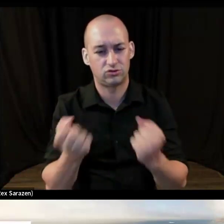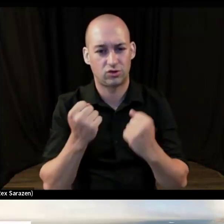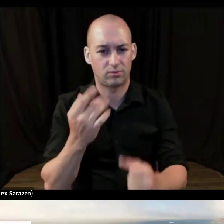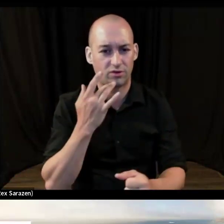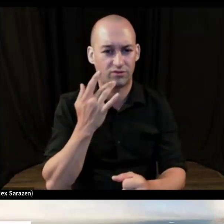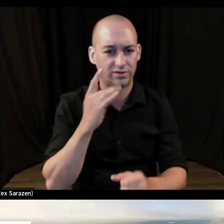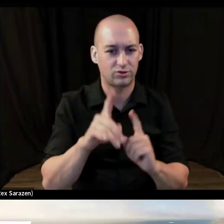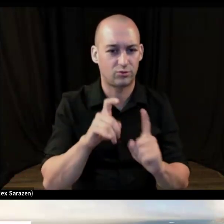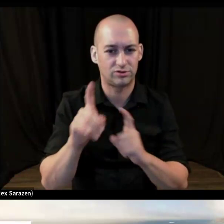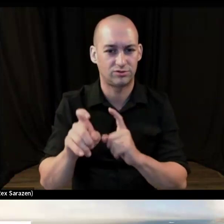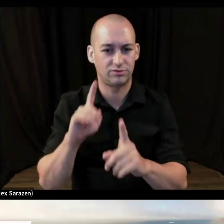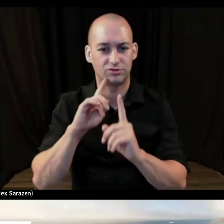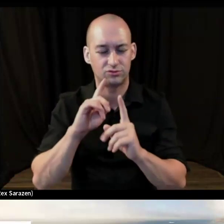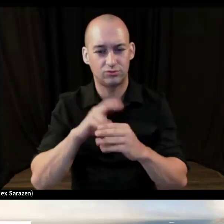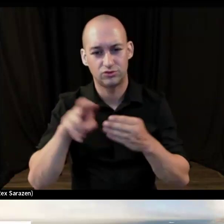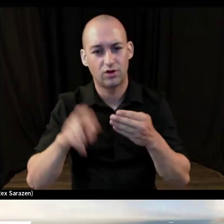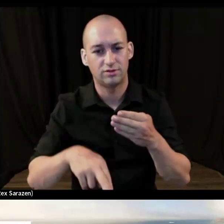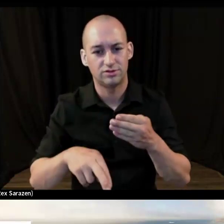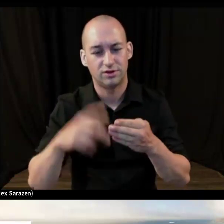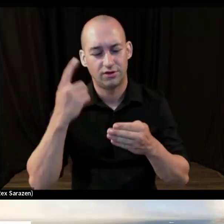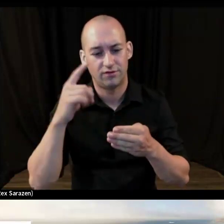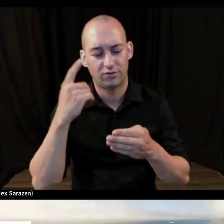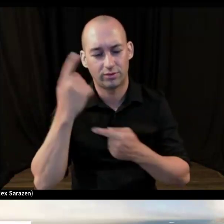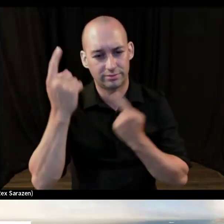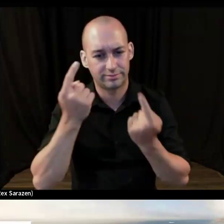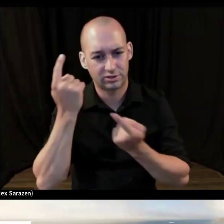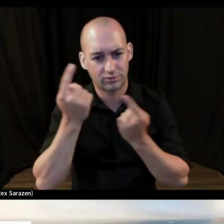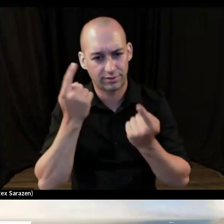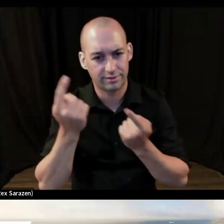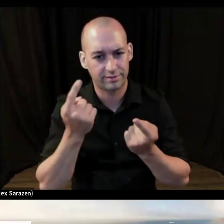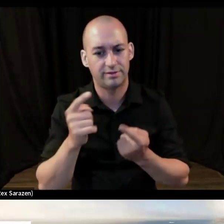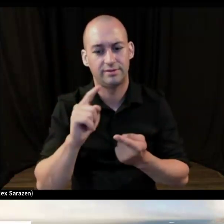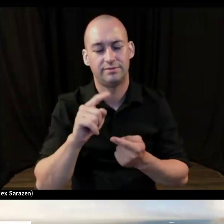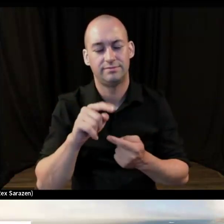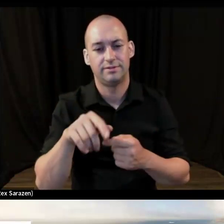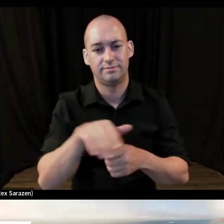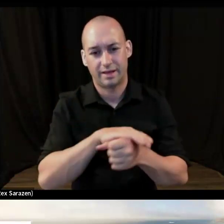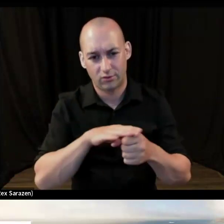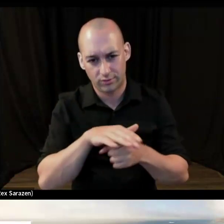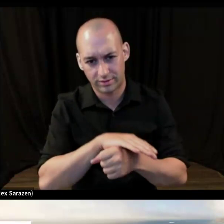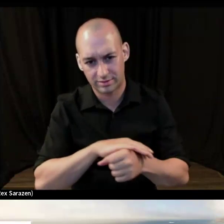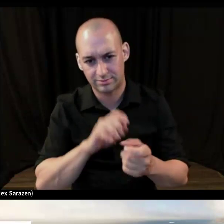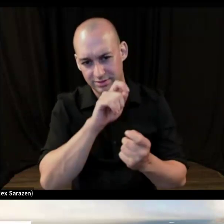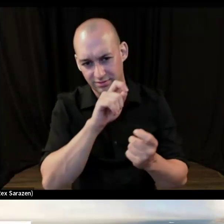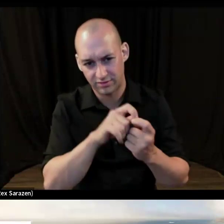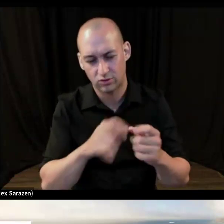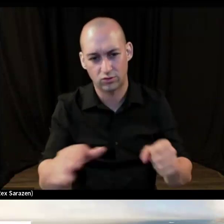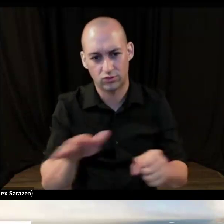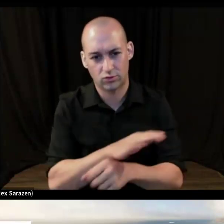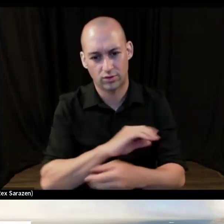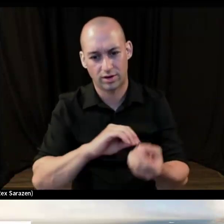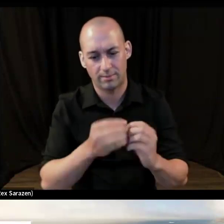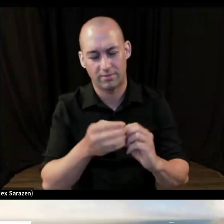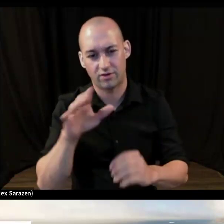questionnaire results for considering geographic areas, total number of covered